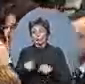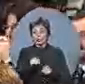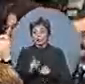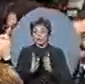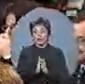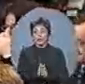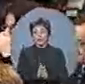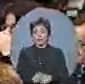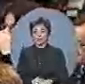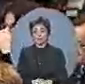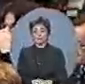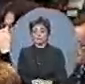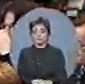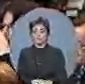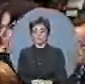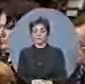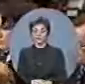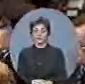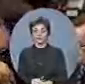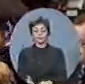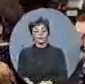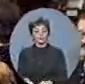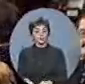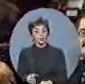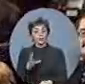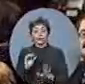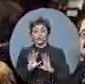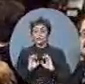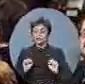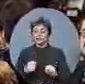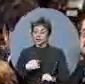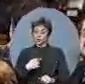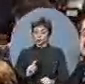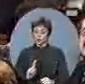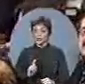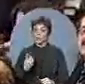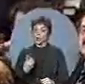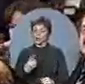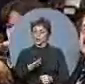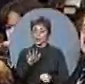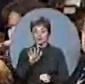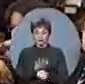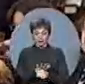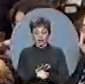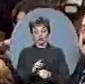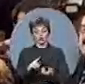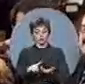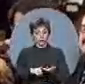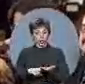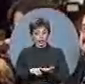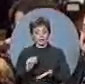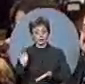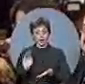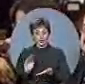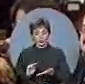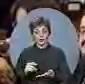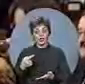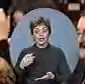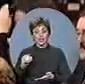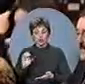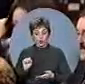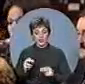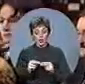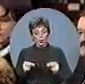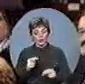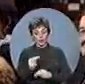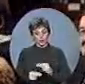The Right Honourable Prime Minister. This government is the first to commit to